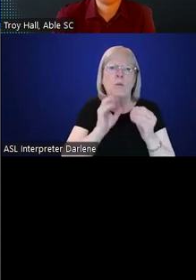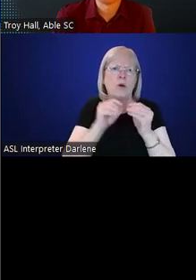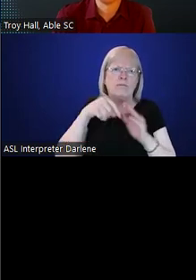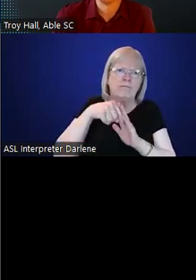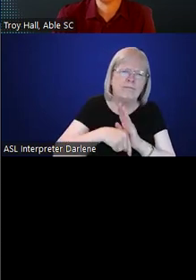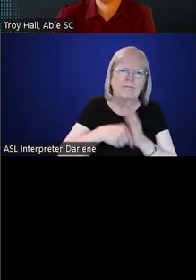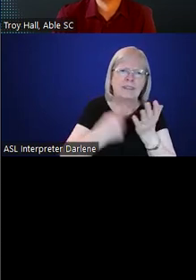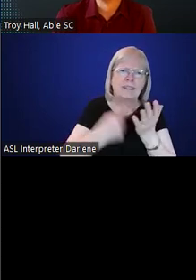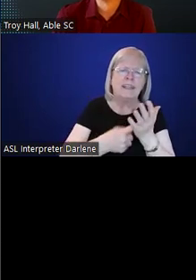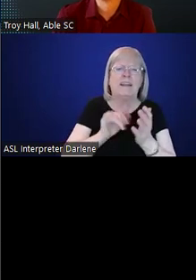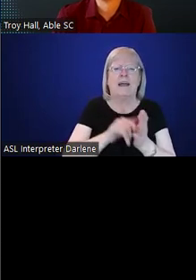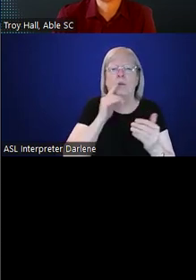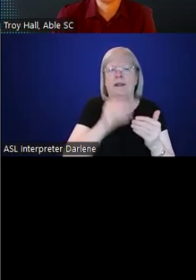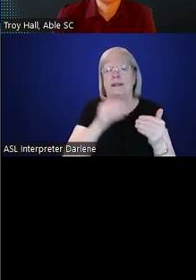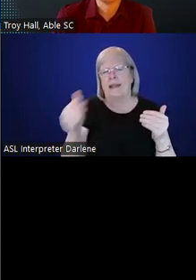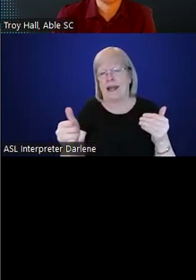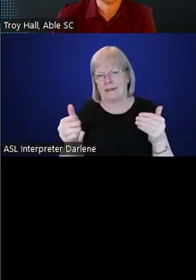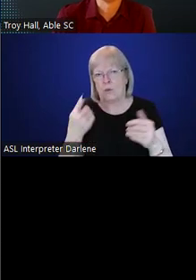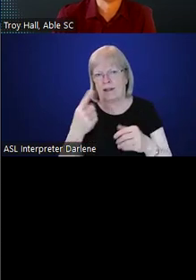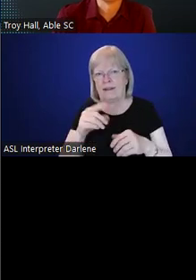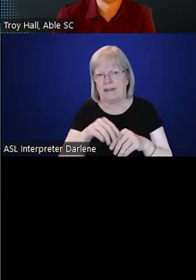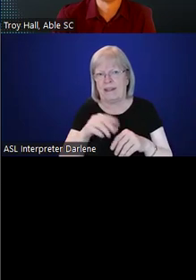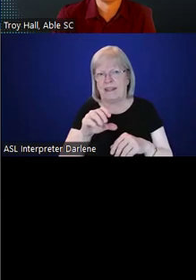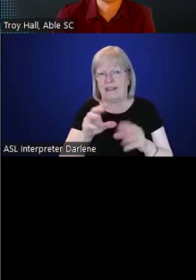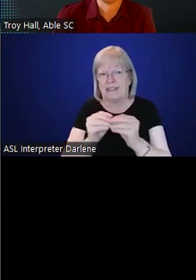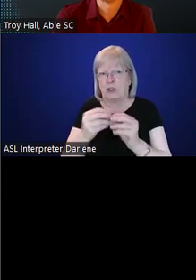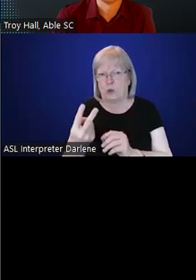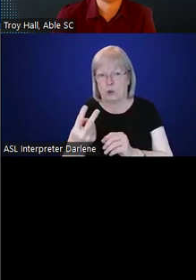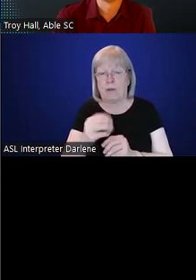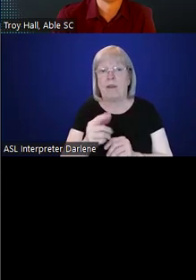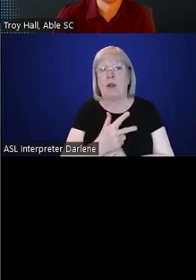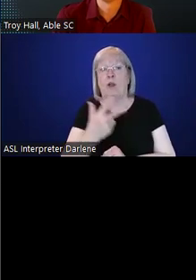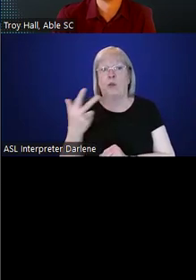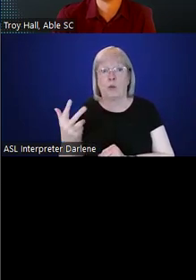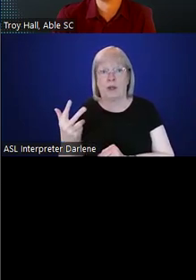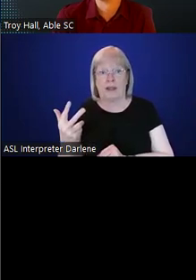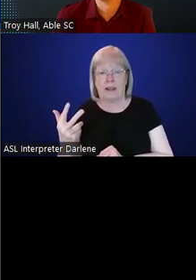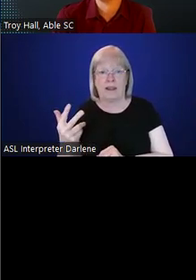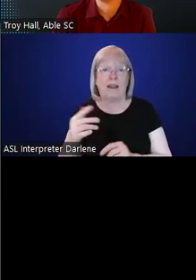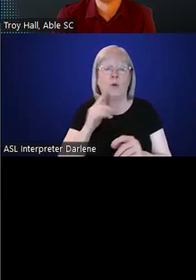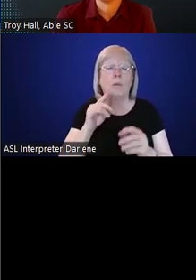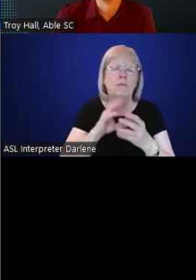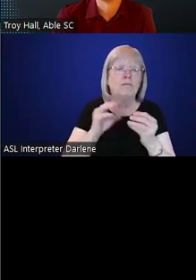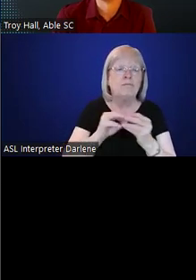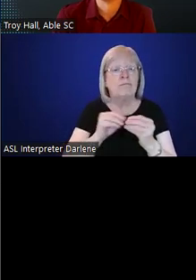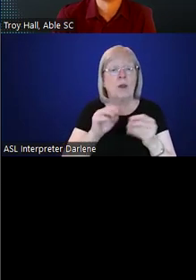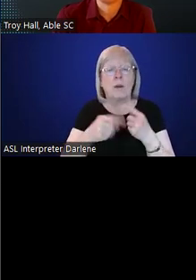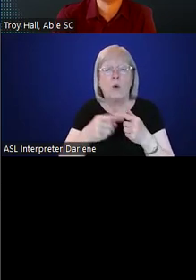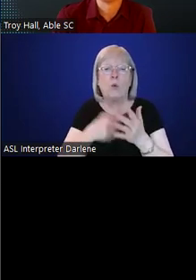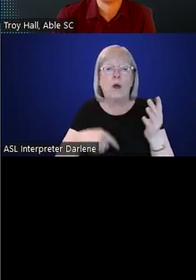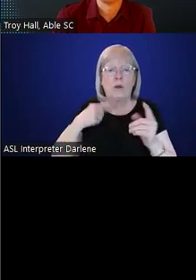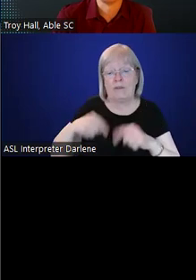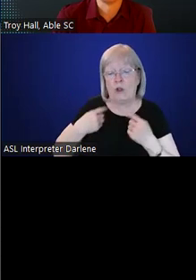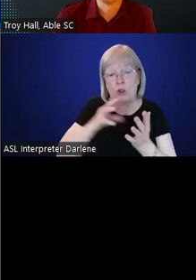going to be session 2. And then session 3 is going to be kind of a very frank lessons learned and some of the really